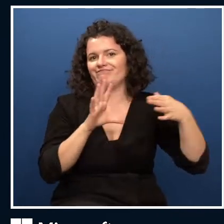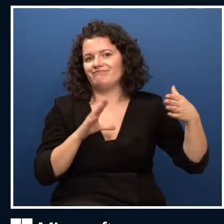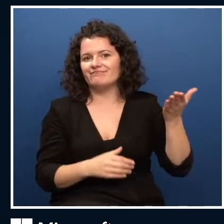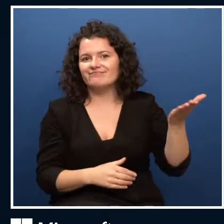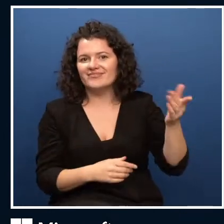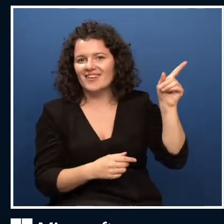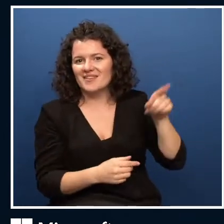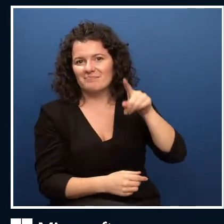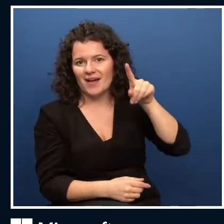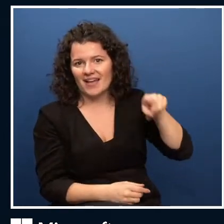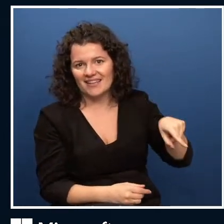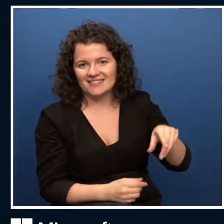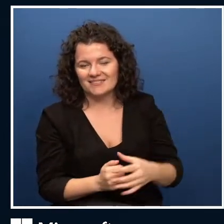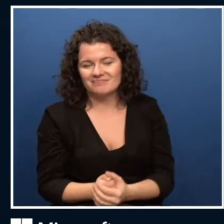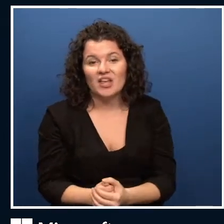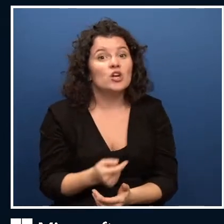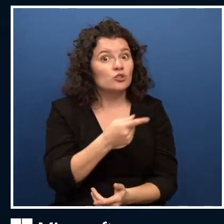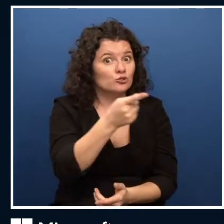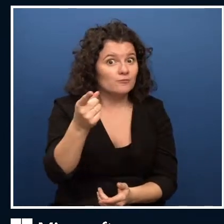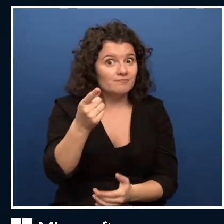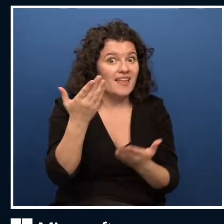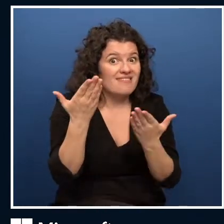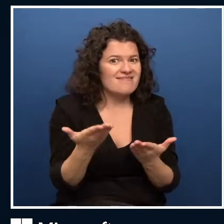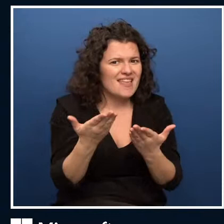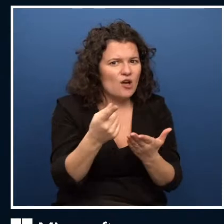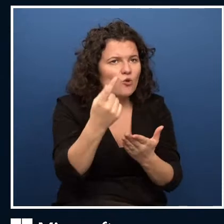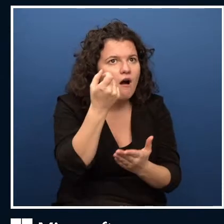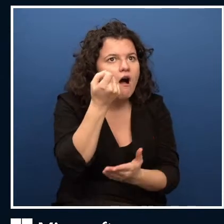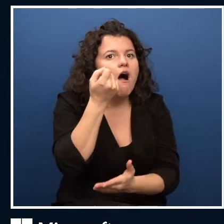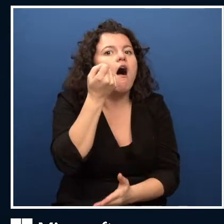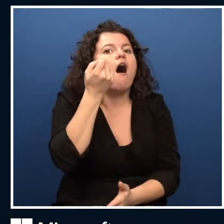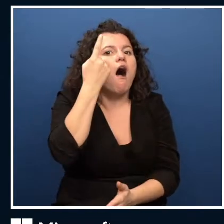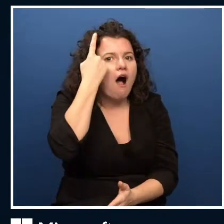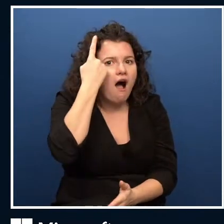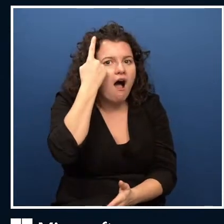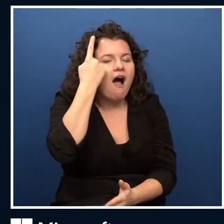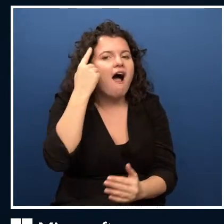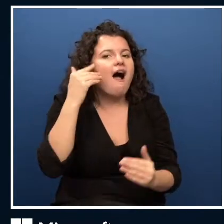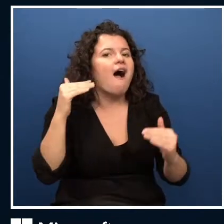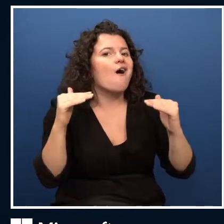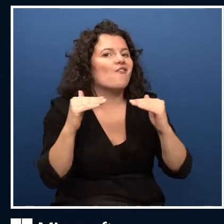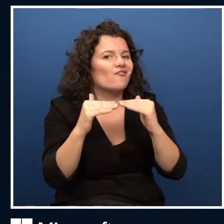so as of now, I want you to understand a fair algorithm according to these